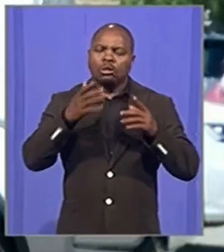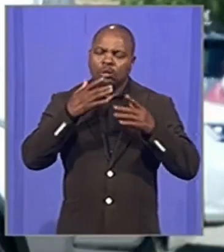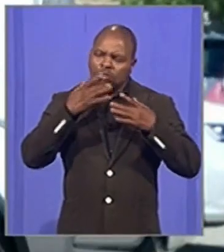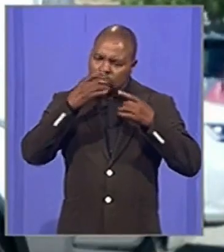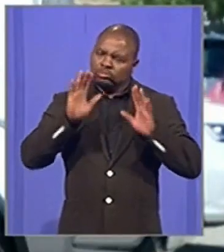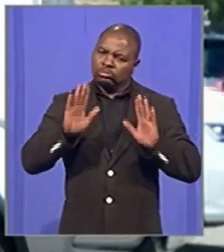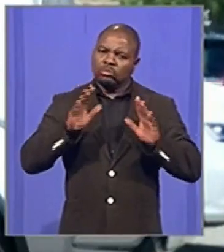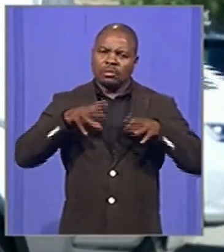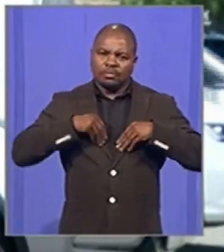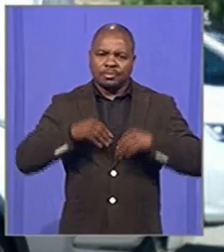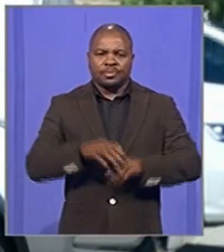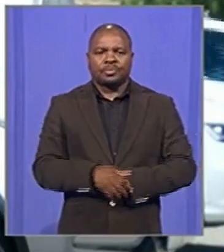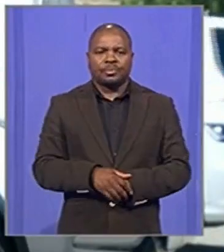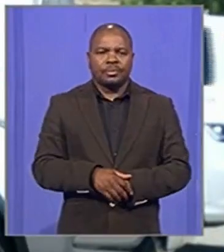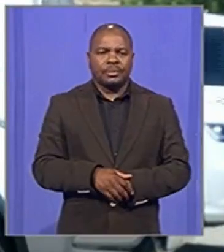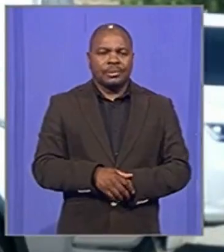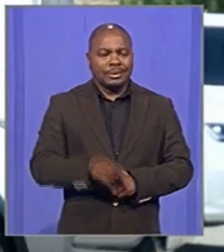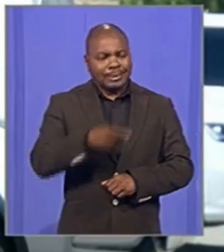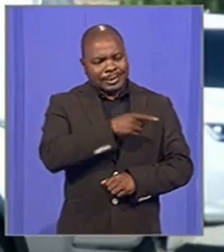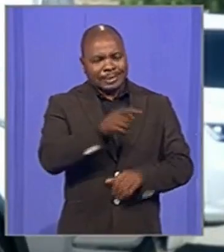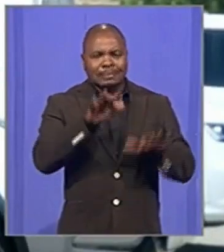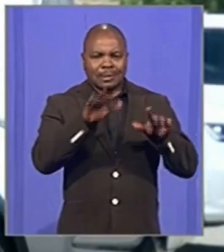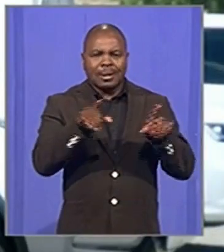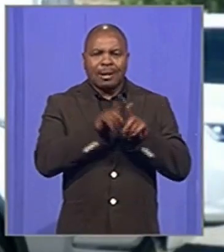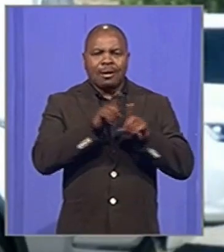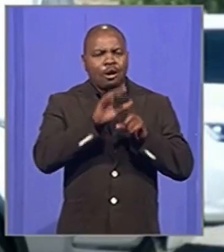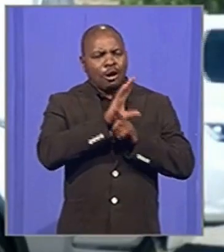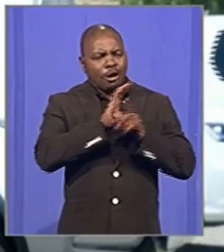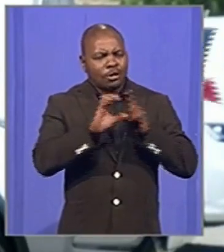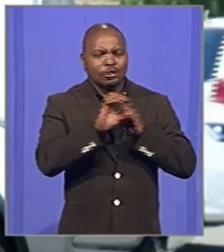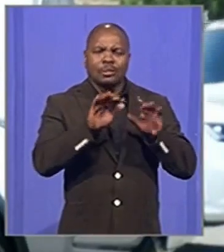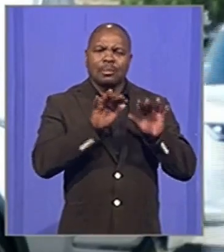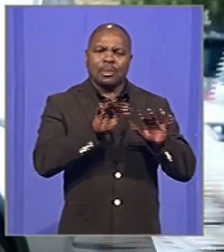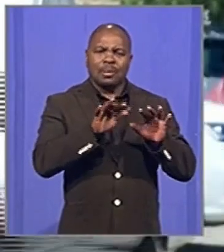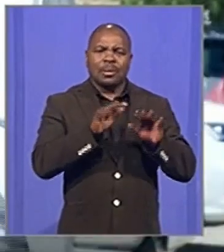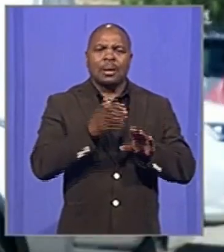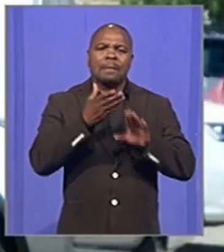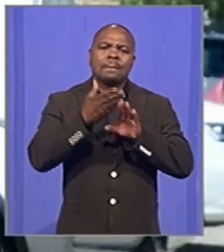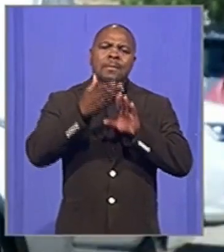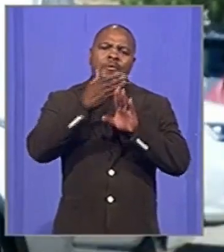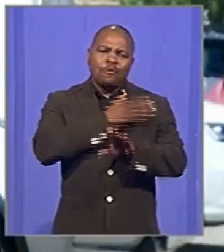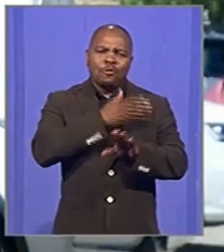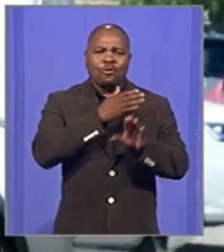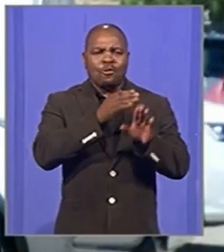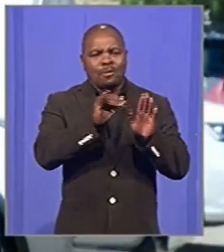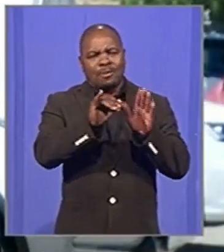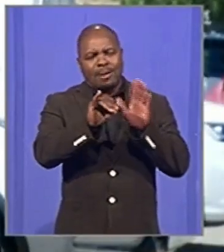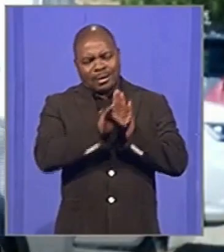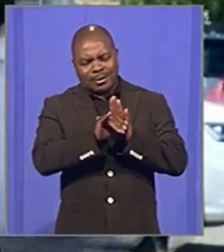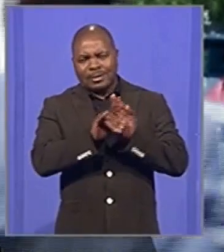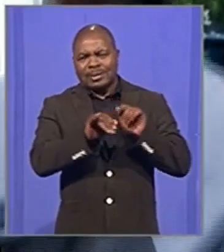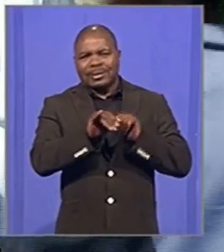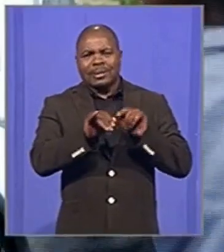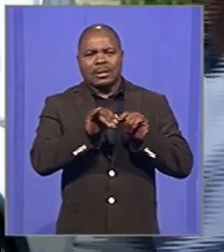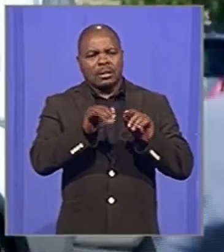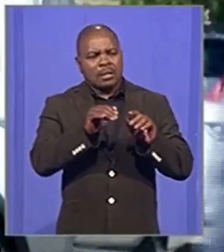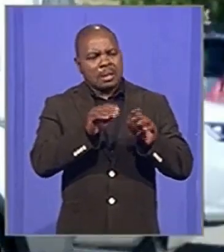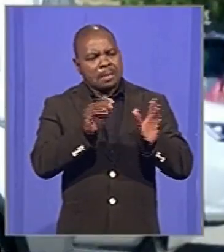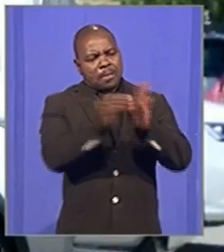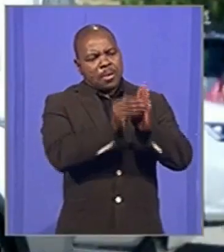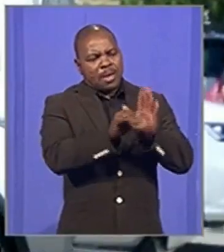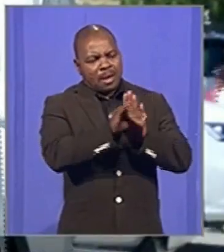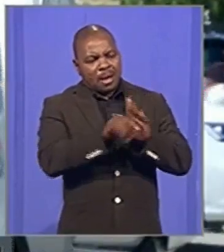people were cultural people. These people, before the identities were put on them,